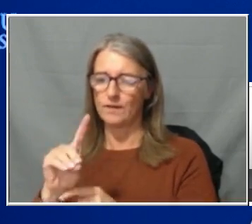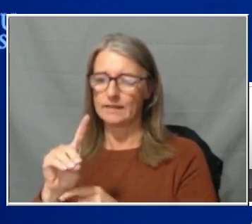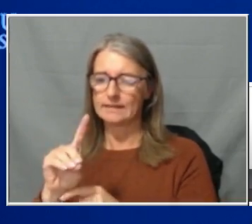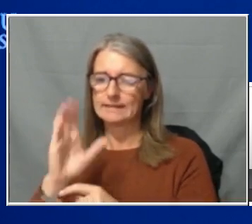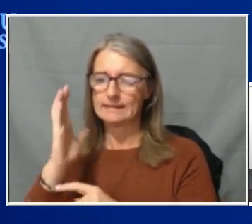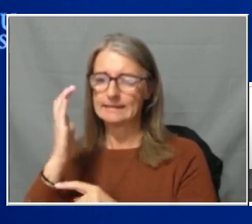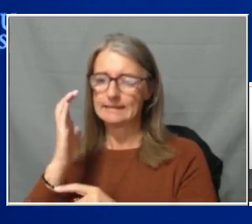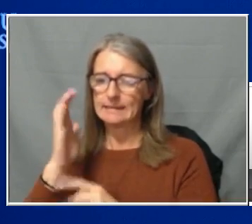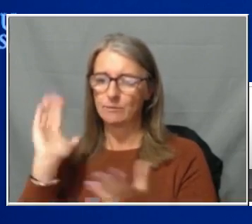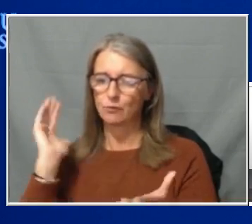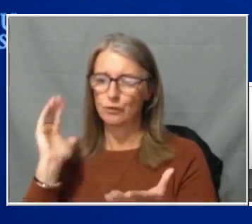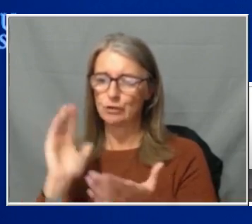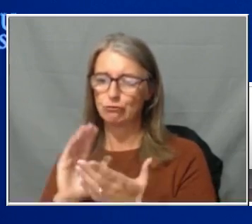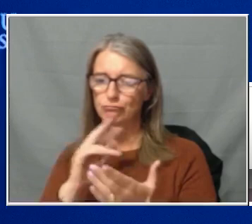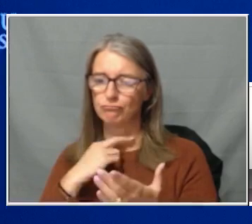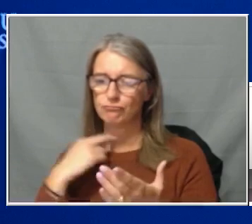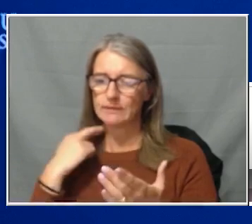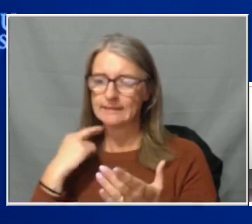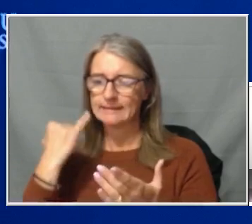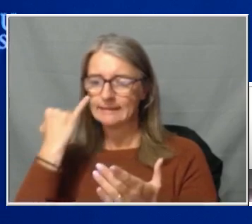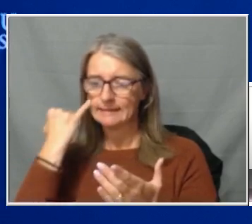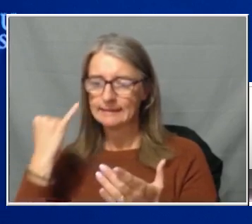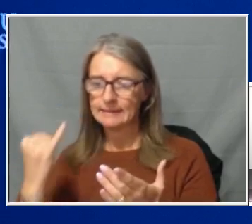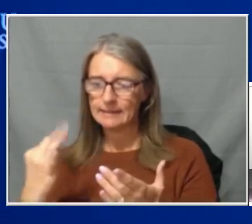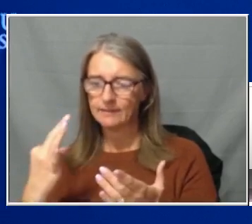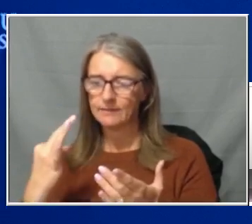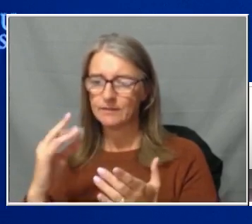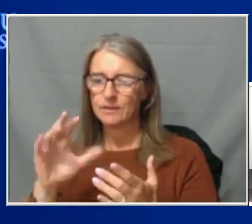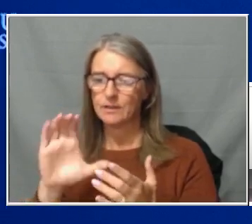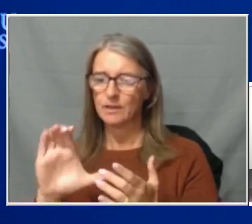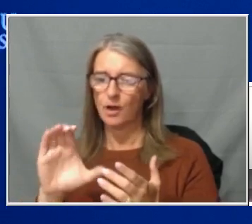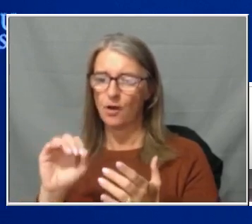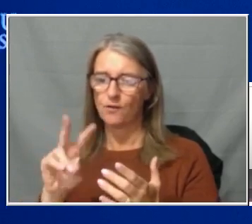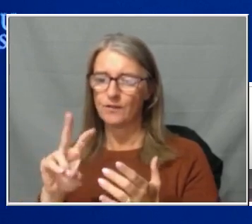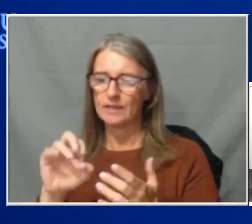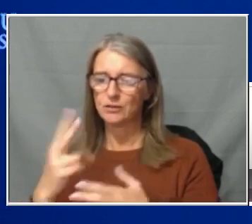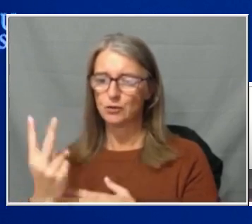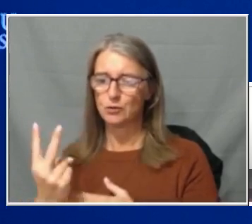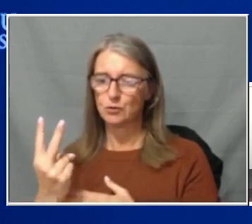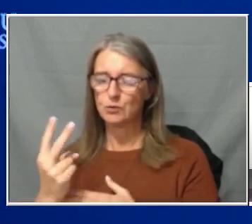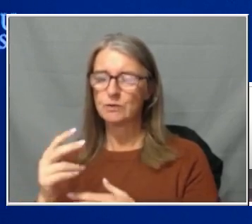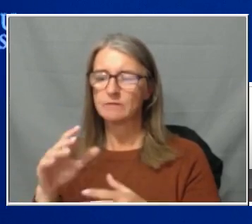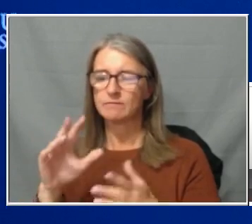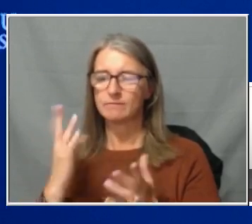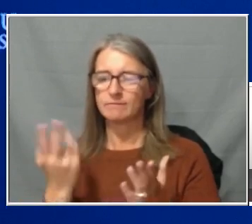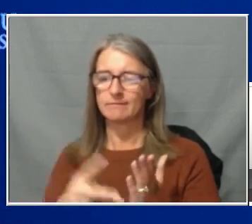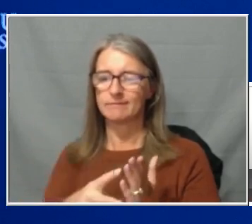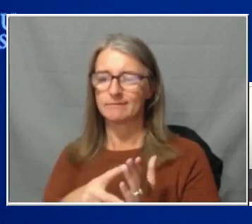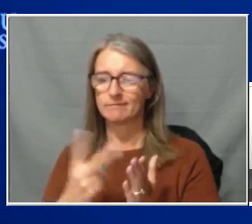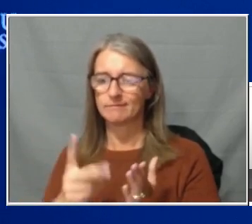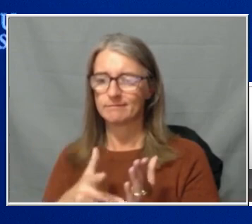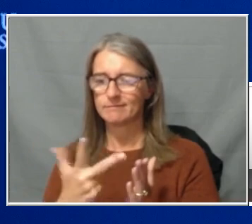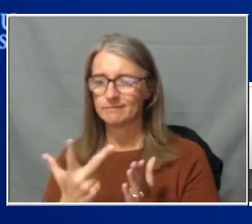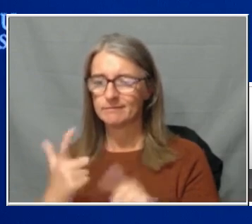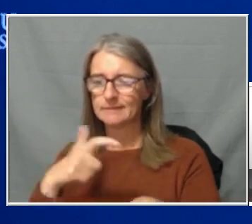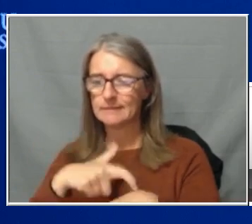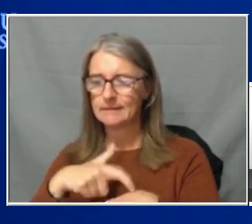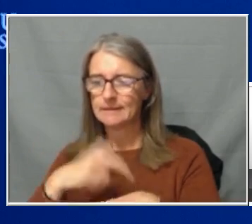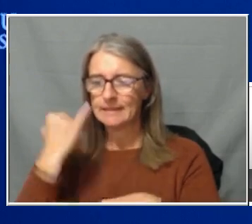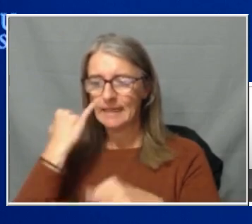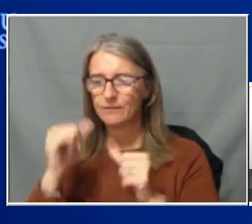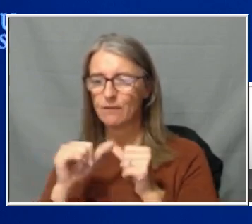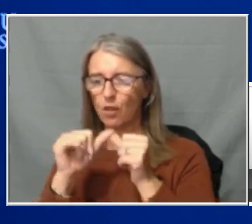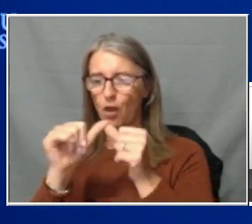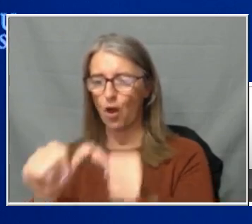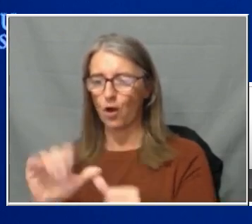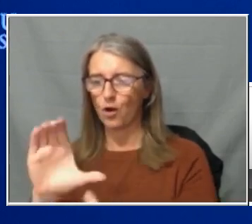a reduced risk if you get SARS-CoV-2 subsequent times. However, if you do have long COVID and get